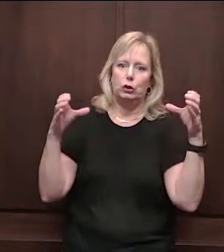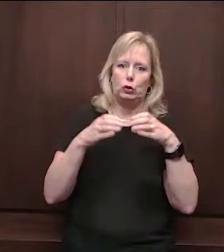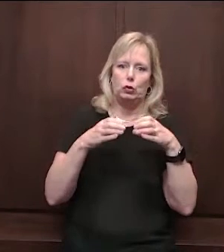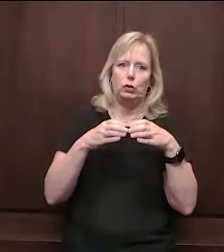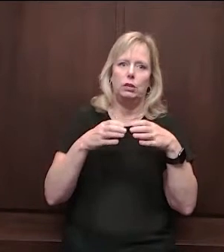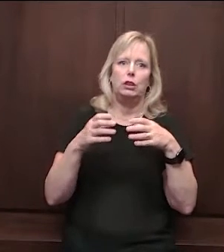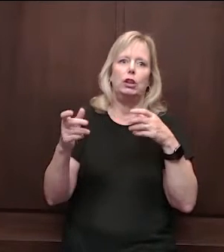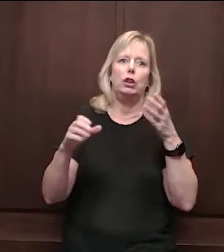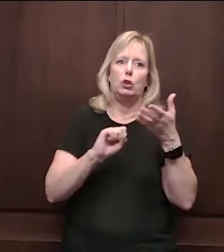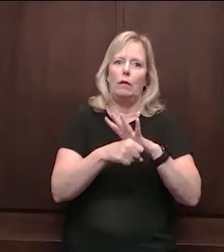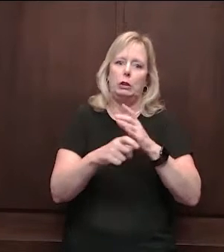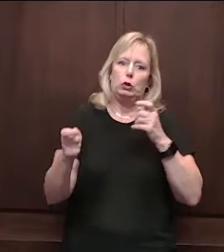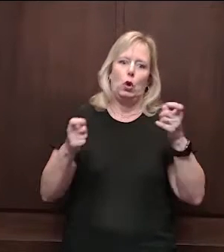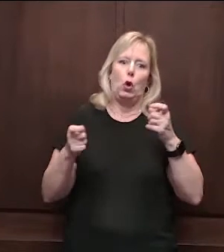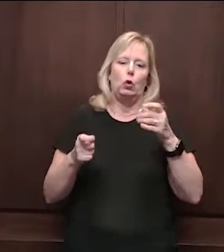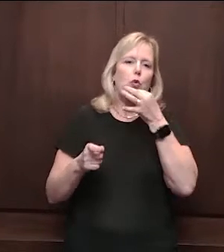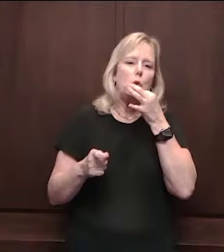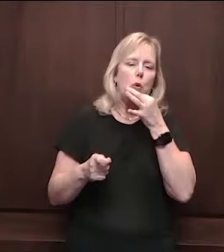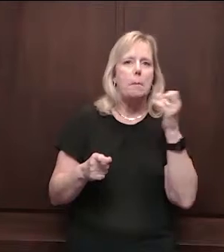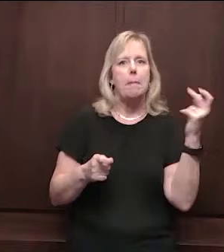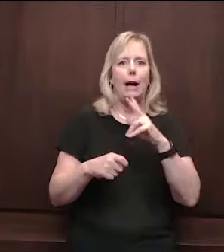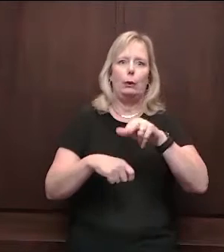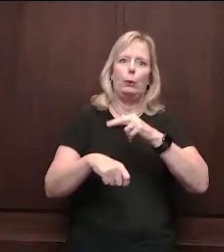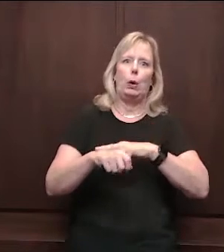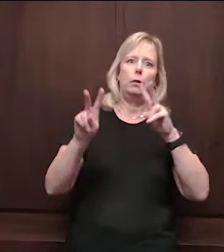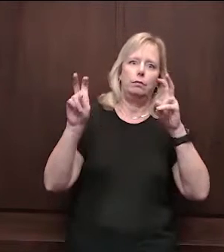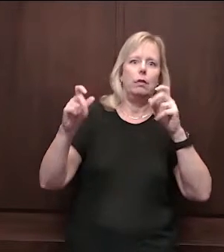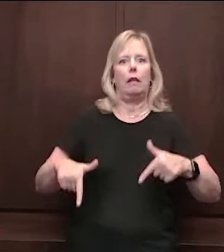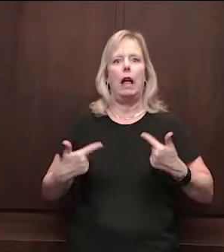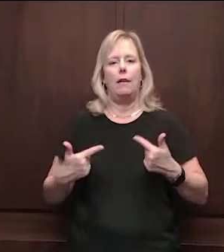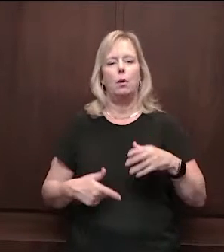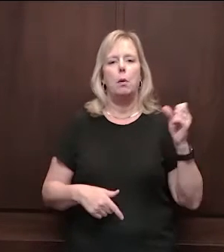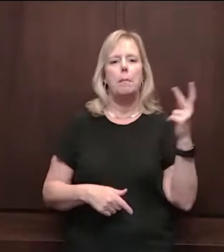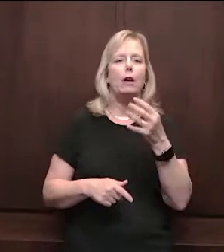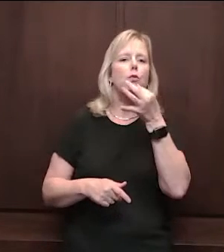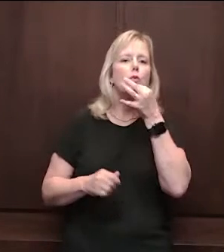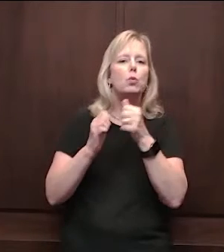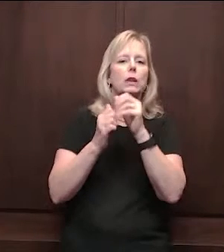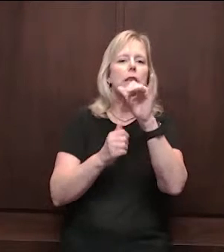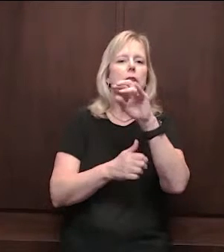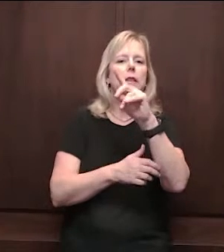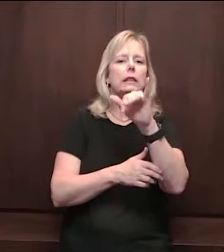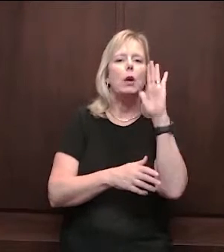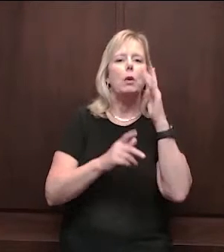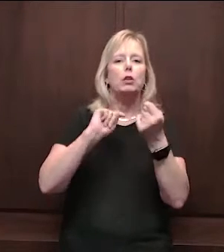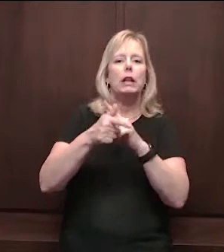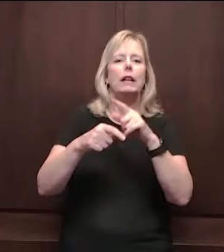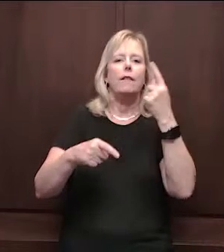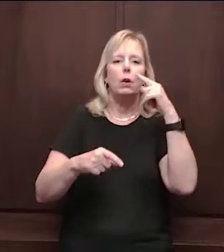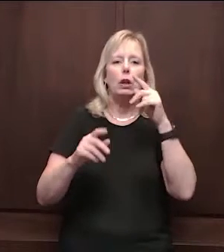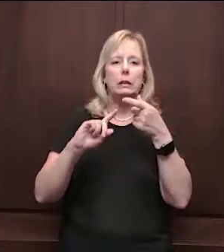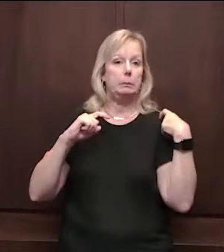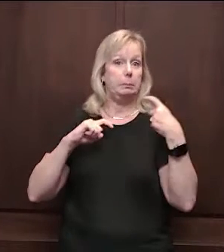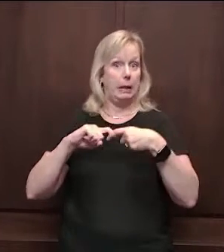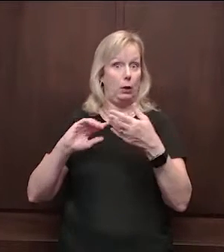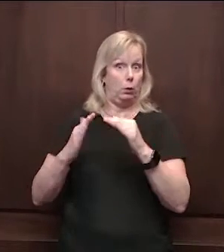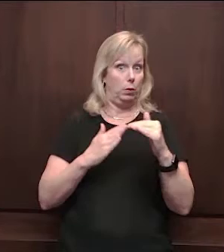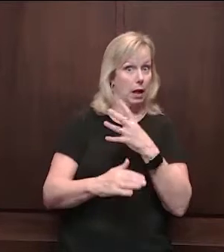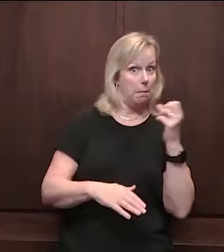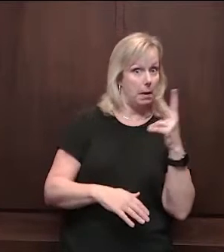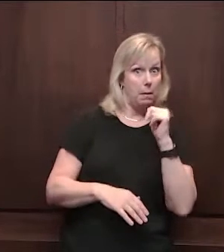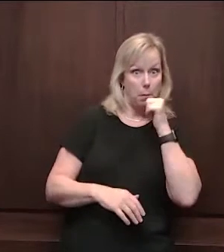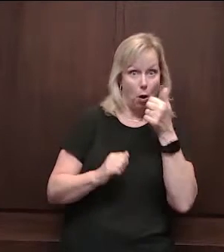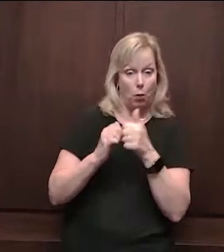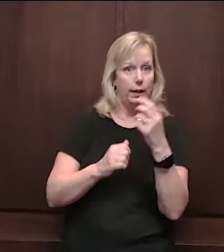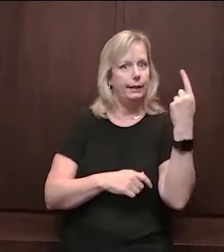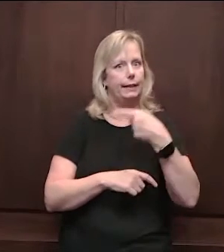real soon and get back to some sense of normal. We'll be back with Cindy in a few moments to translate this into our Spanish communities, and we'll be back tomorrow